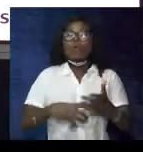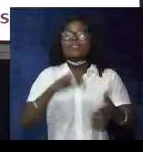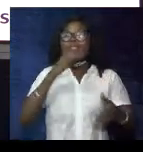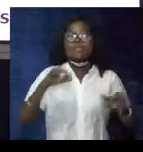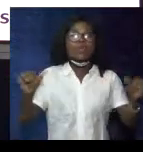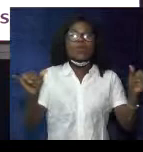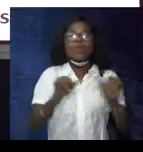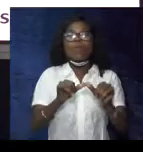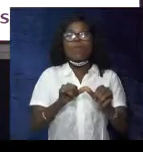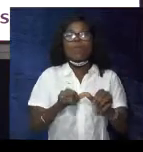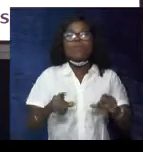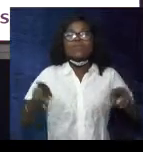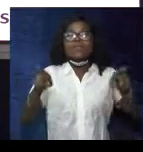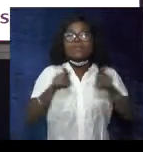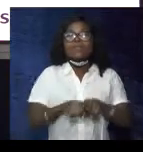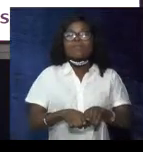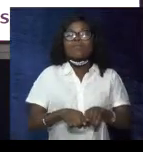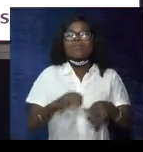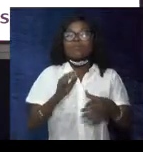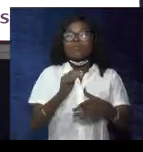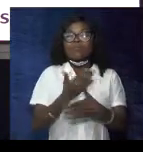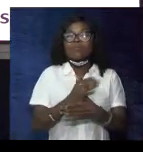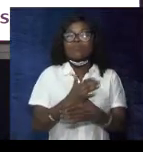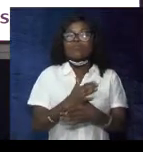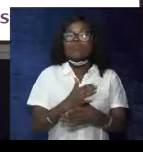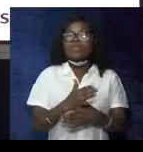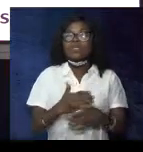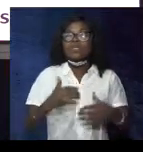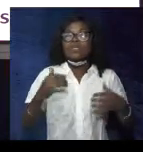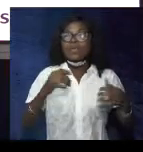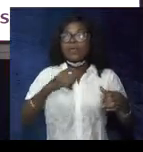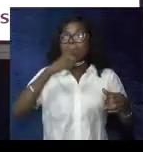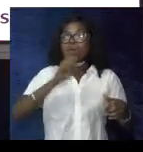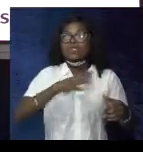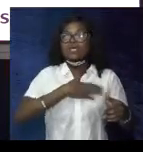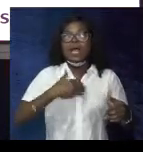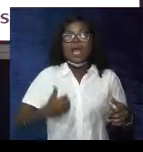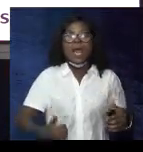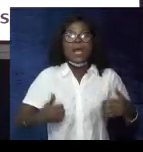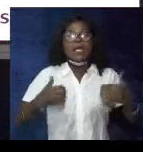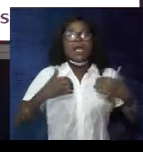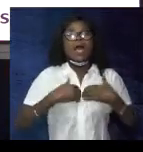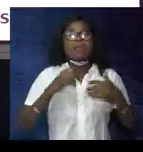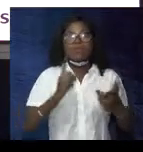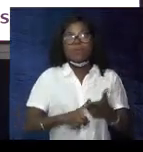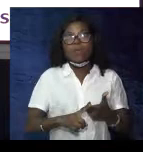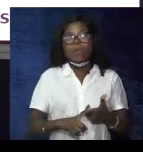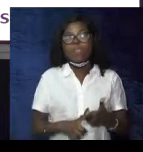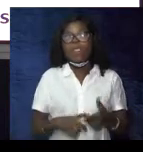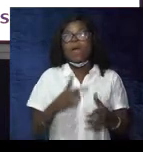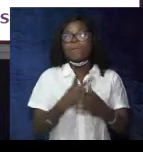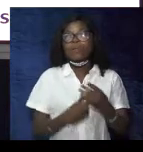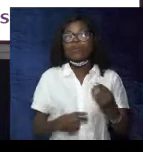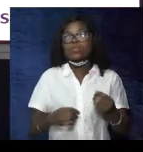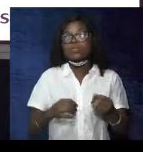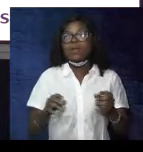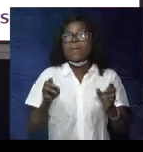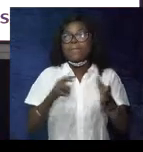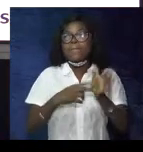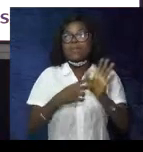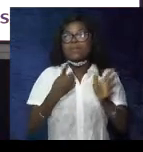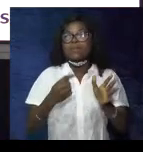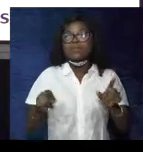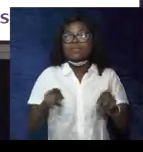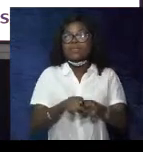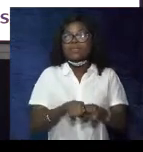similarity between must and have to? Both are modal auxiliary verb. Both means the same